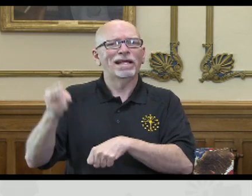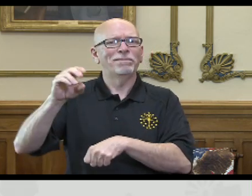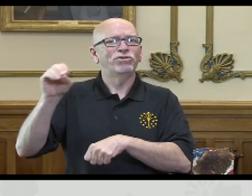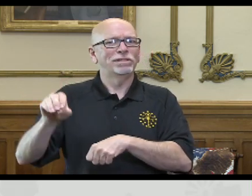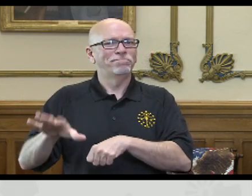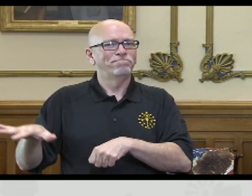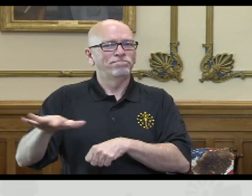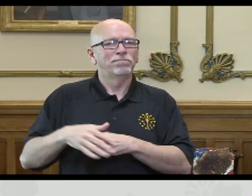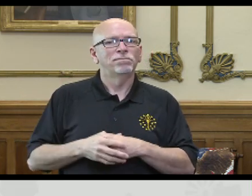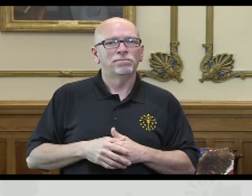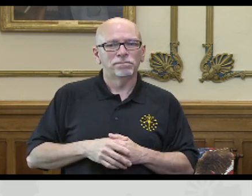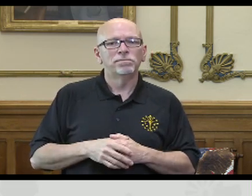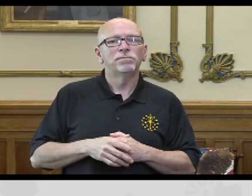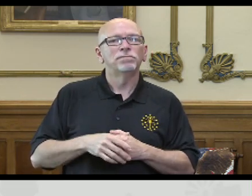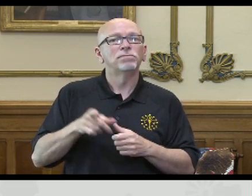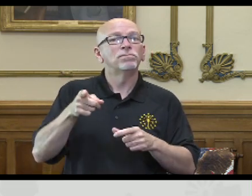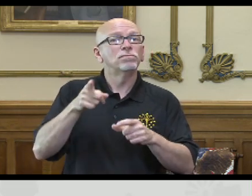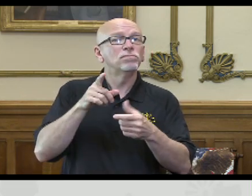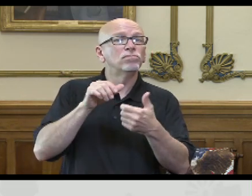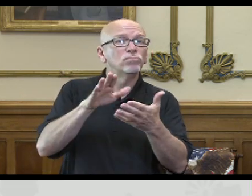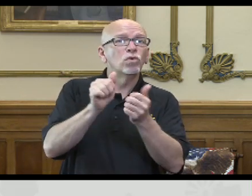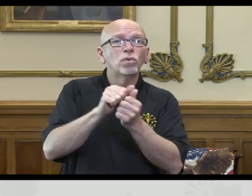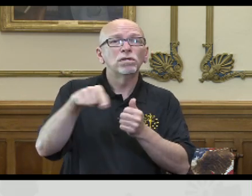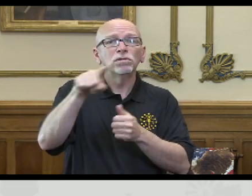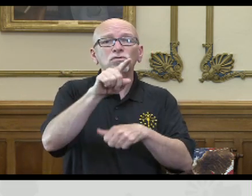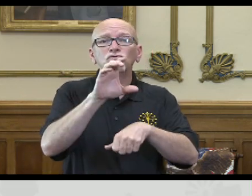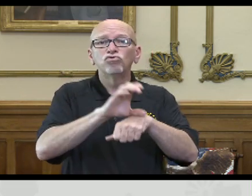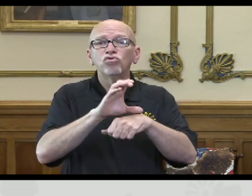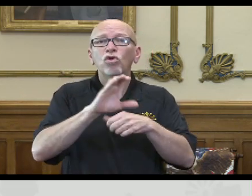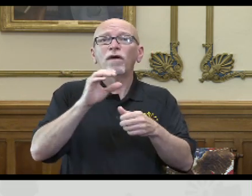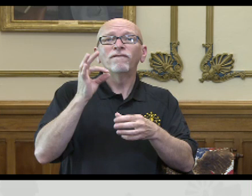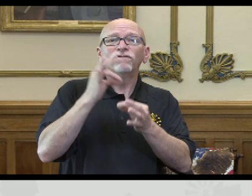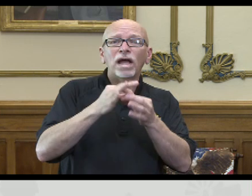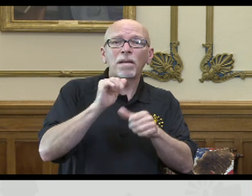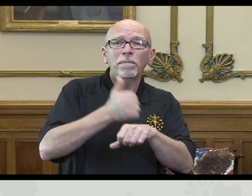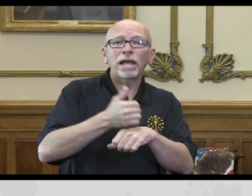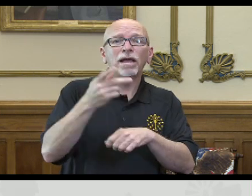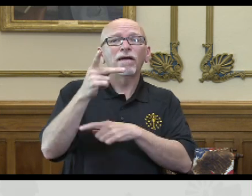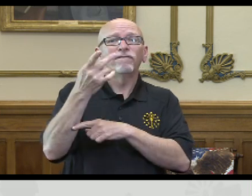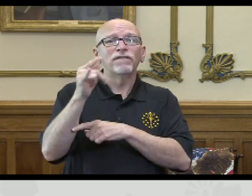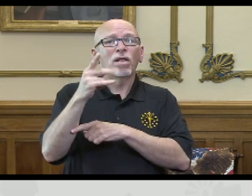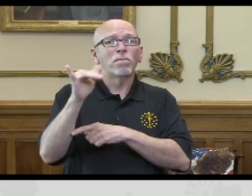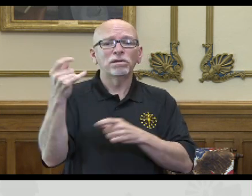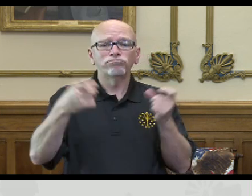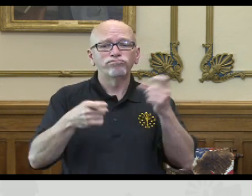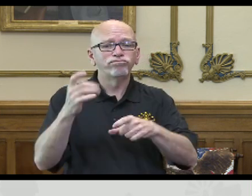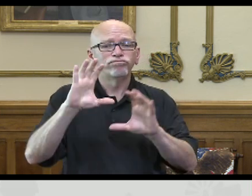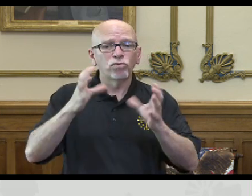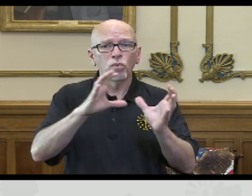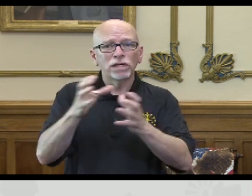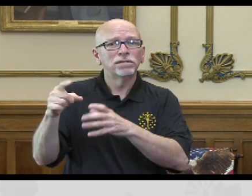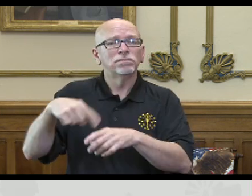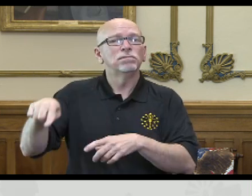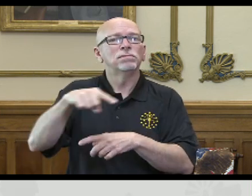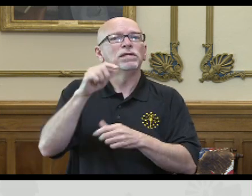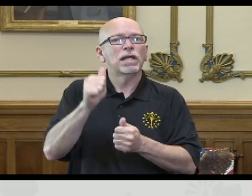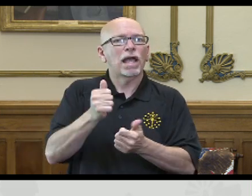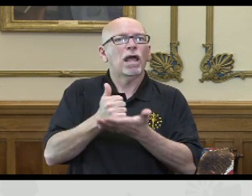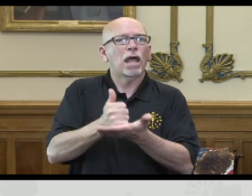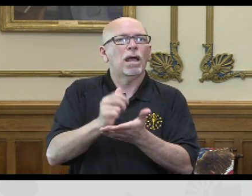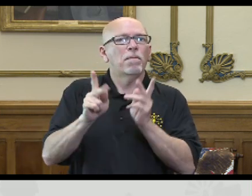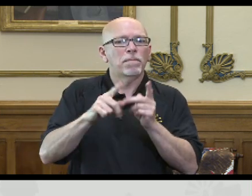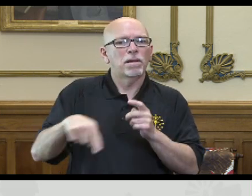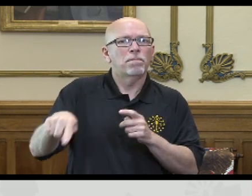engaging community, faith-based, and philanthropic organizations as trusted sources of information to reach Hoosiers in need is